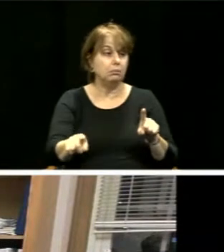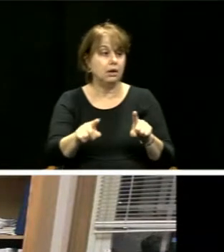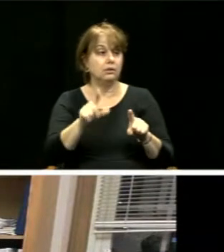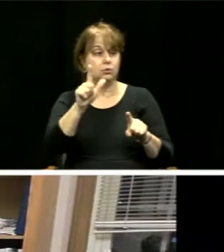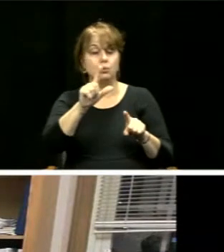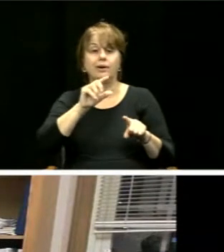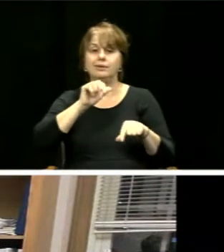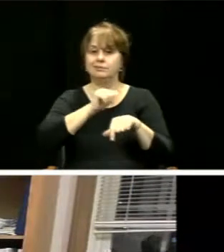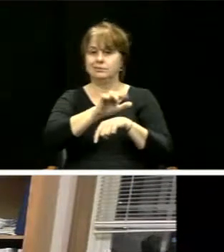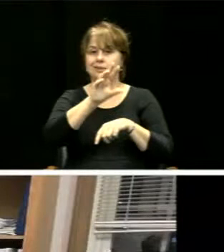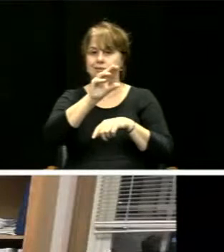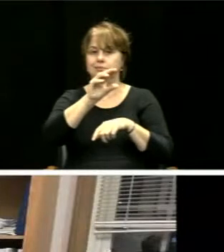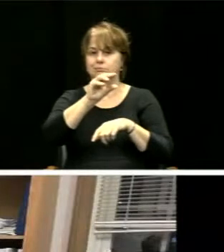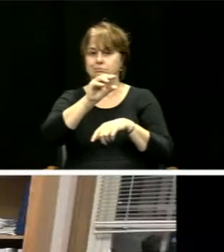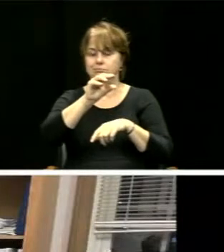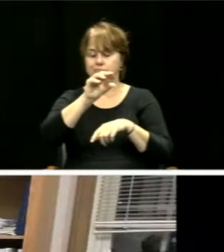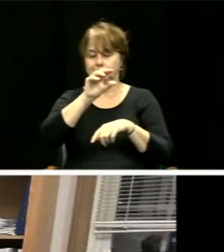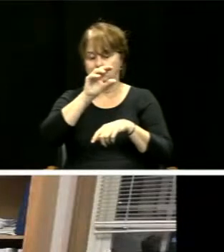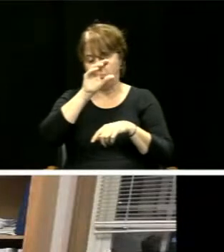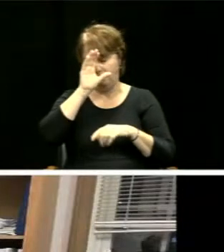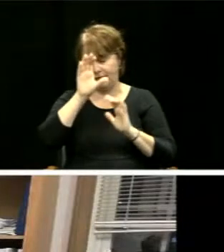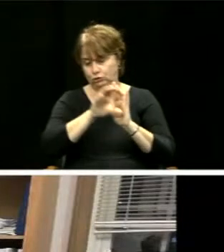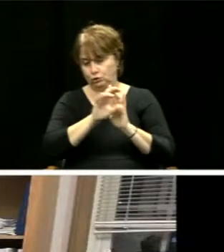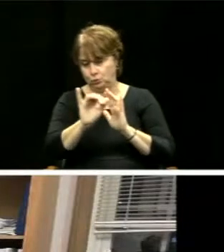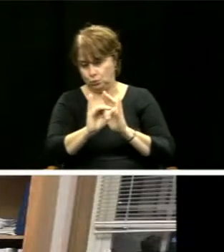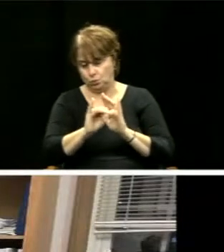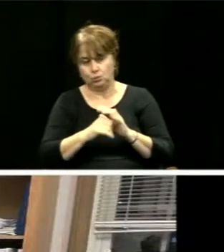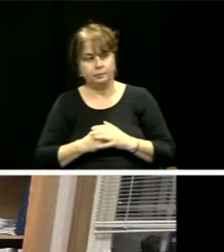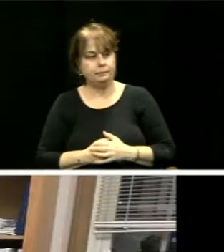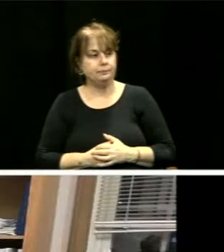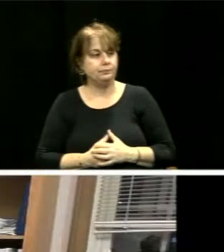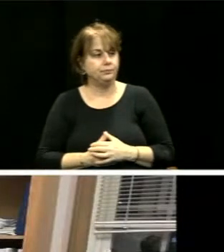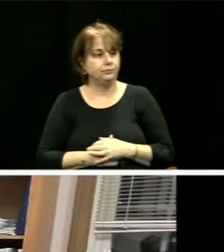pictures, videos, and any other information to pass along.